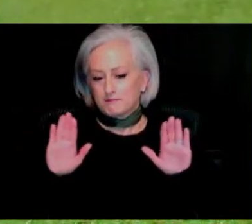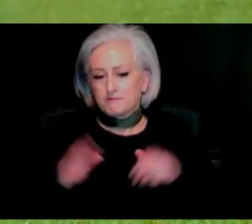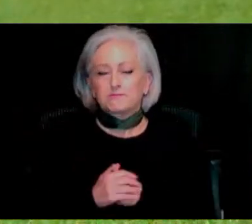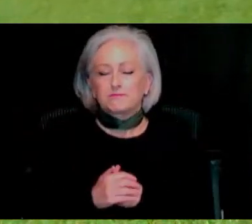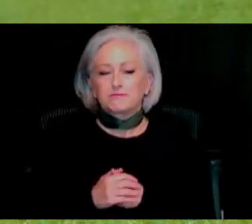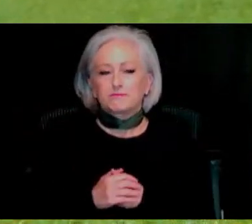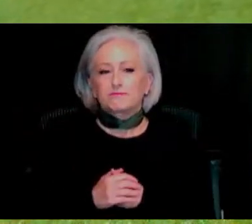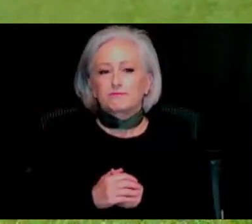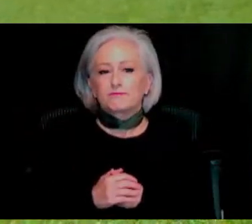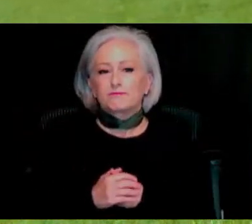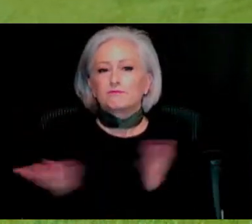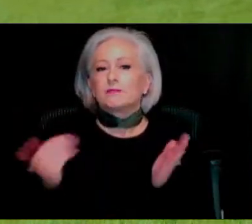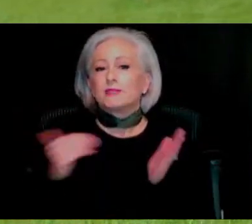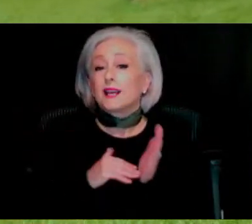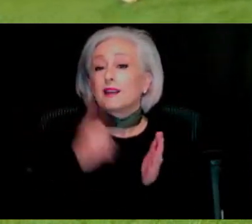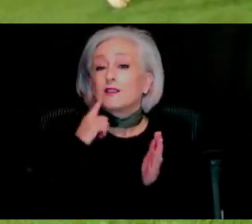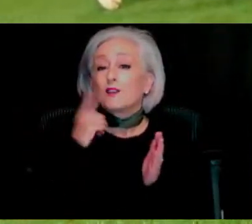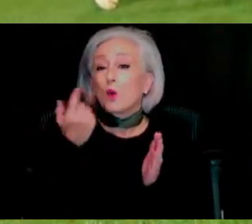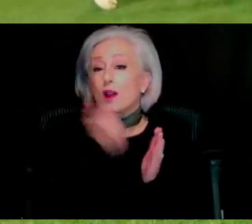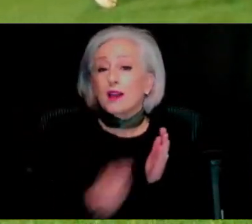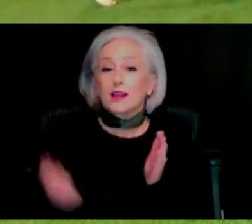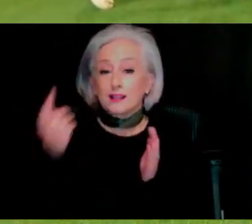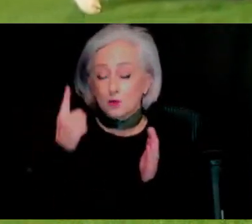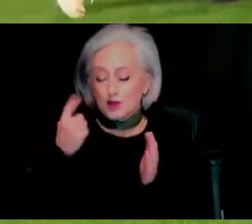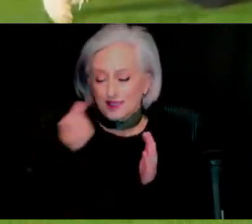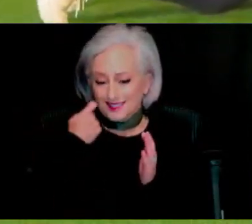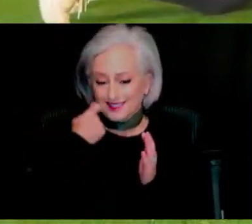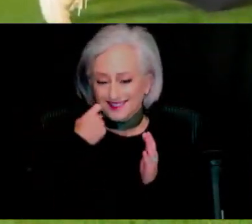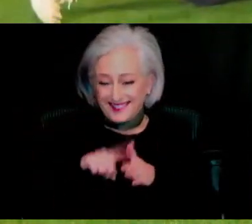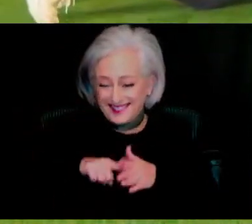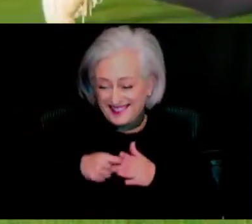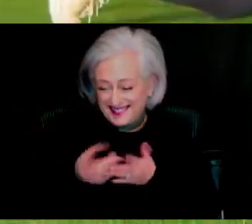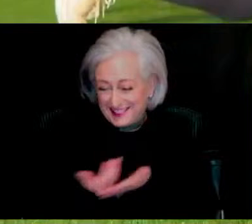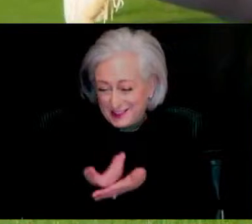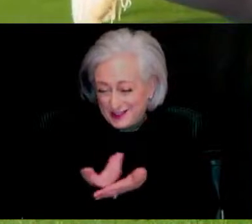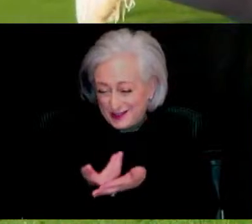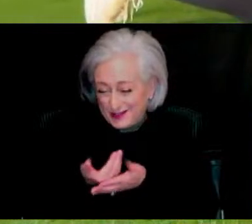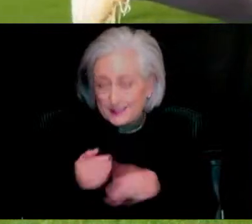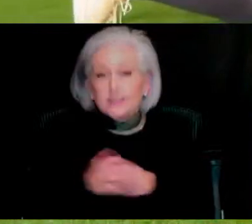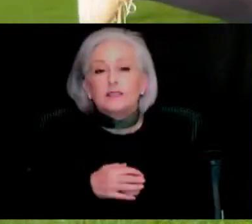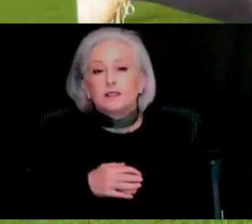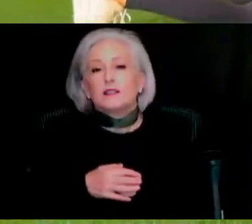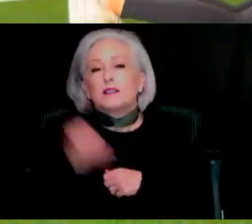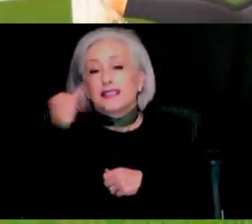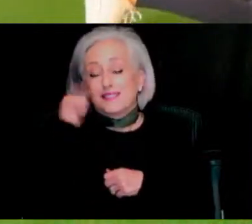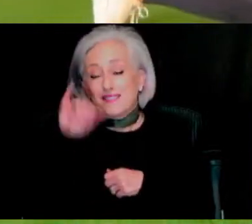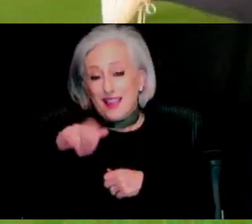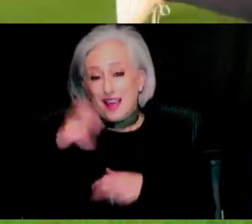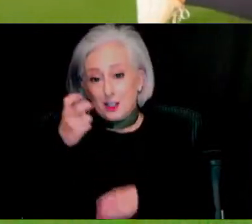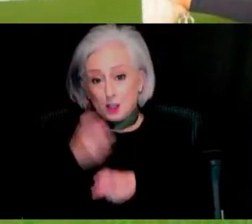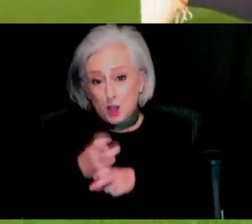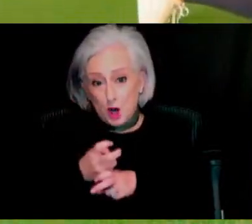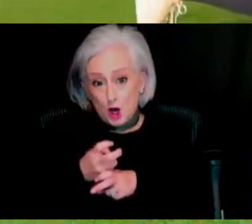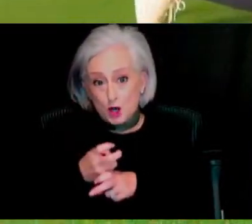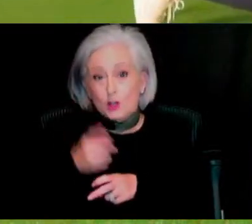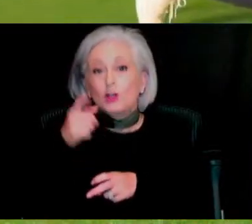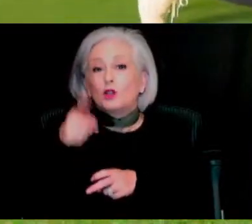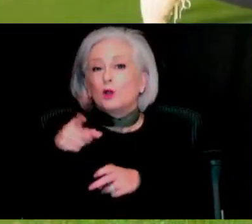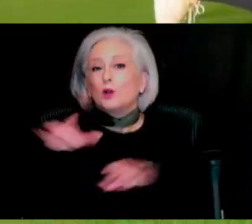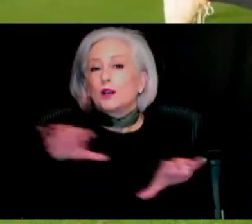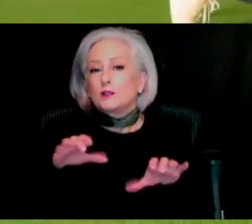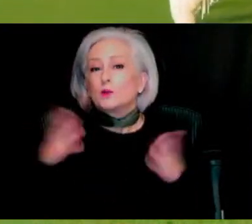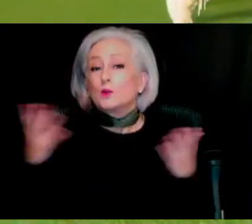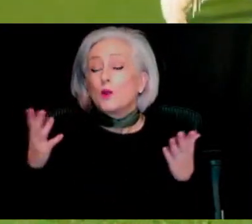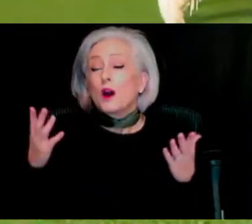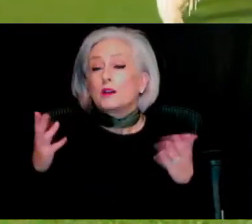again, for anybody that's just getting started, even if that is too hard, then what you want to do is take it to an elevated surface. So like the edge of your couch